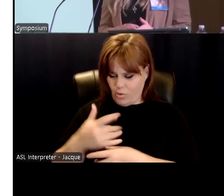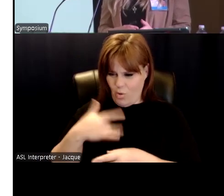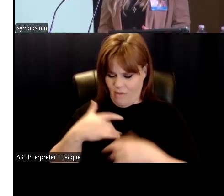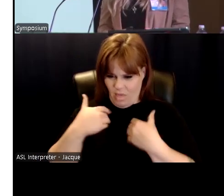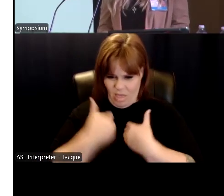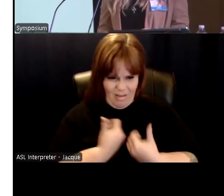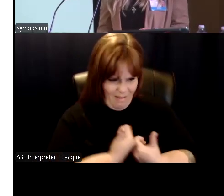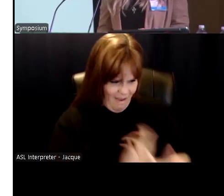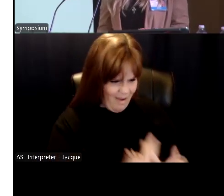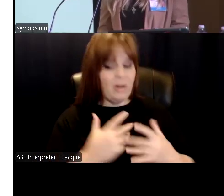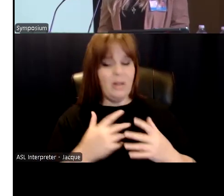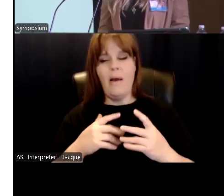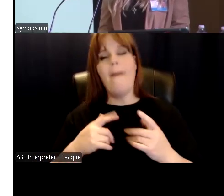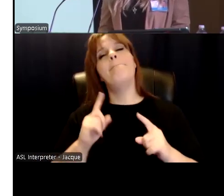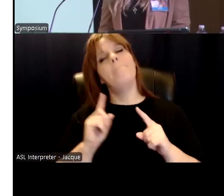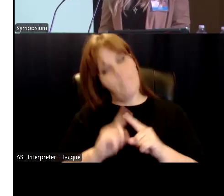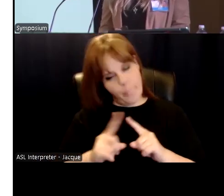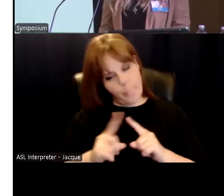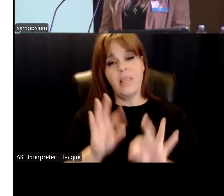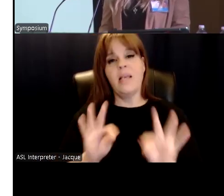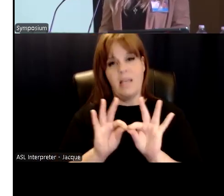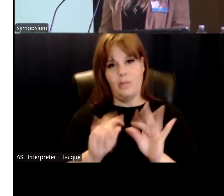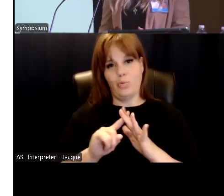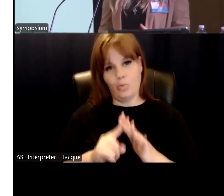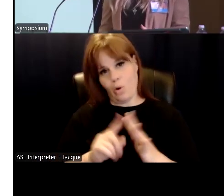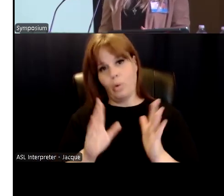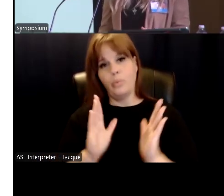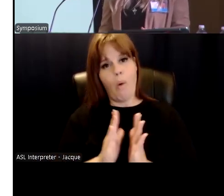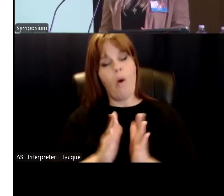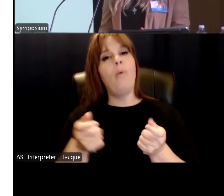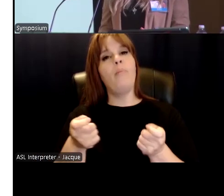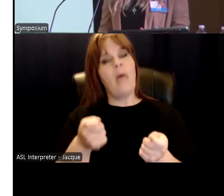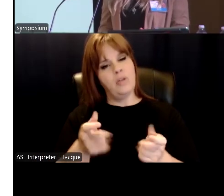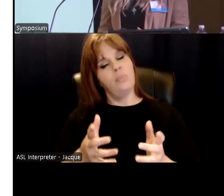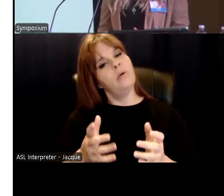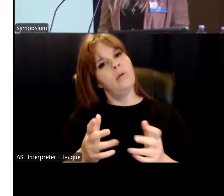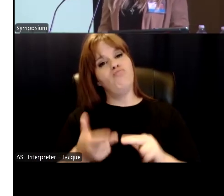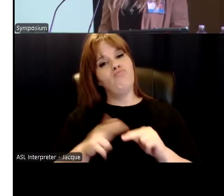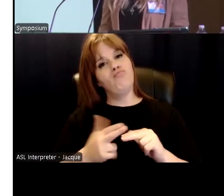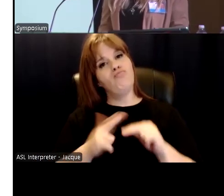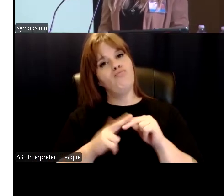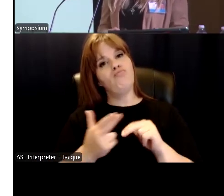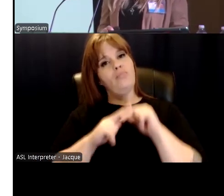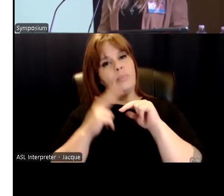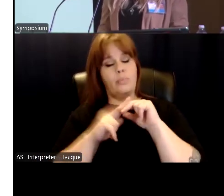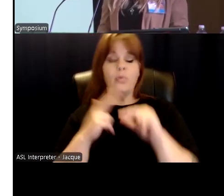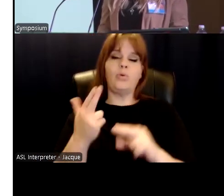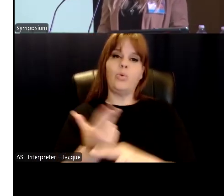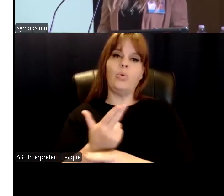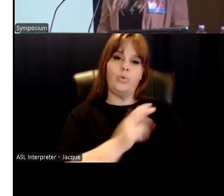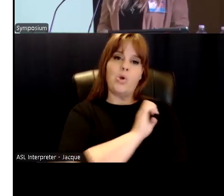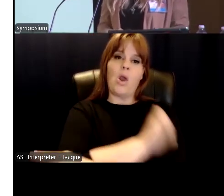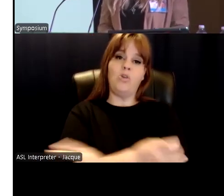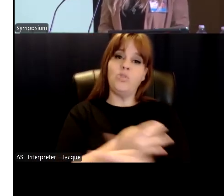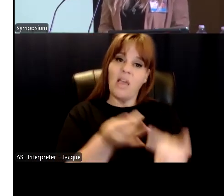key is to start small and manageable and do these things in a manageable way so that you're using your energy